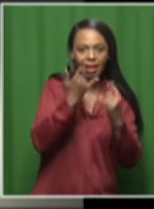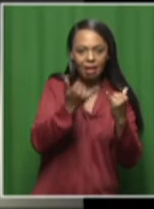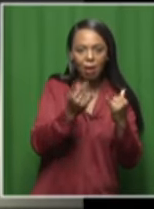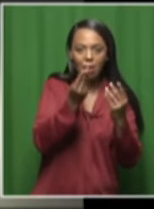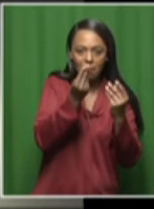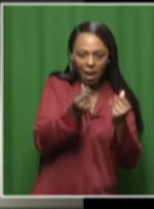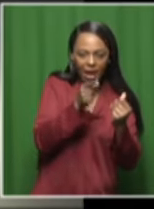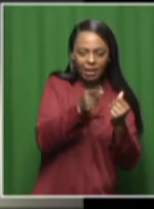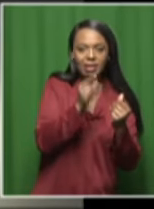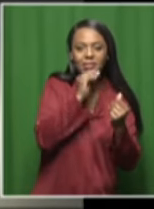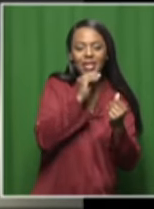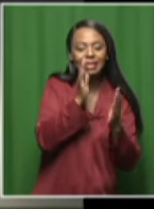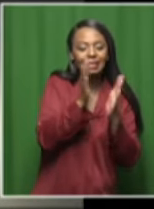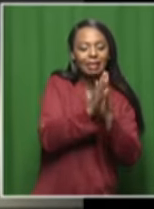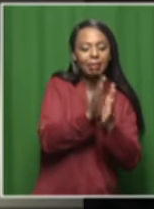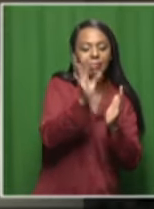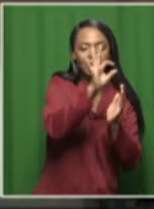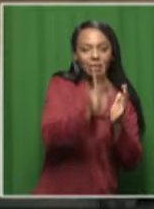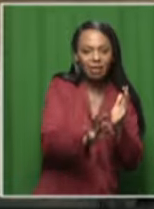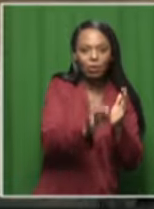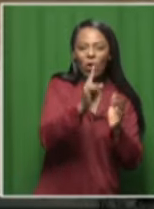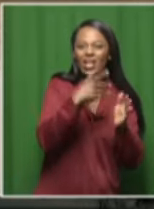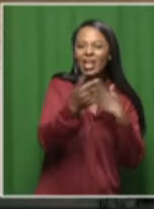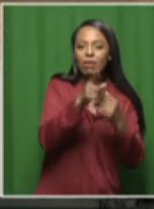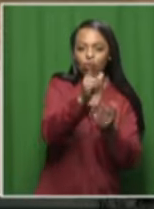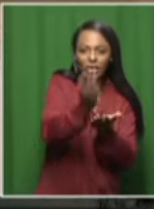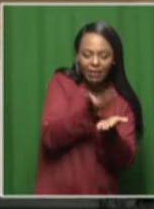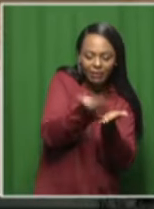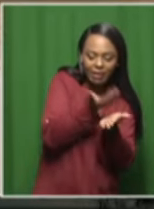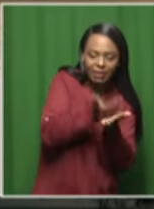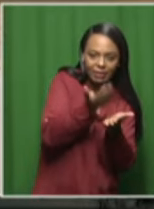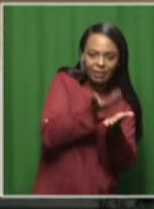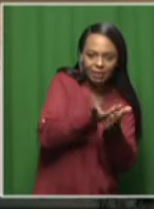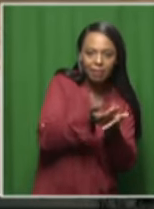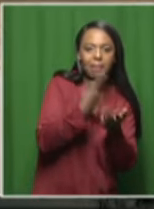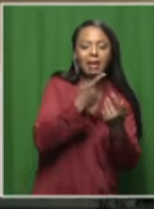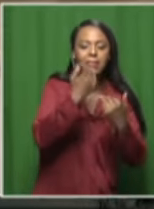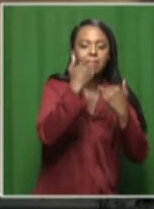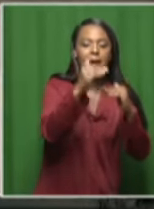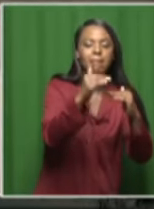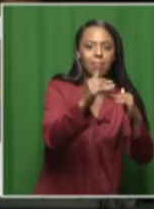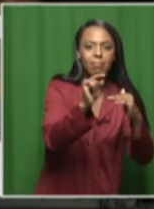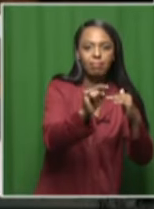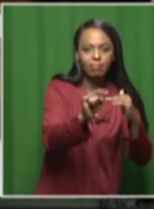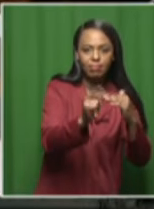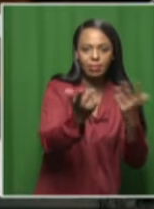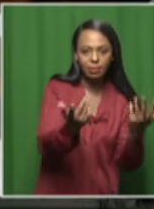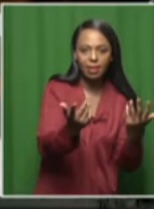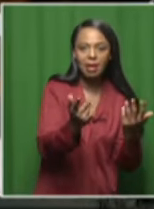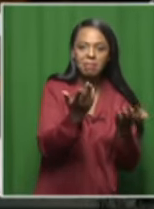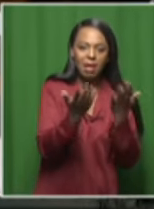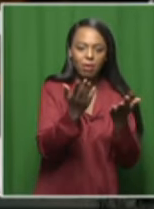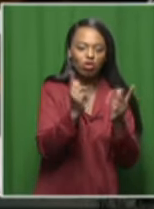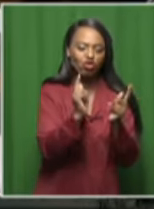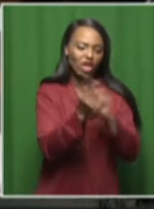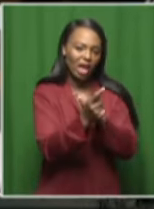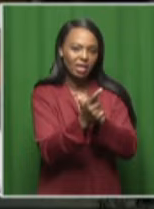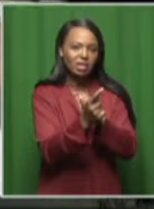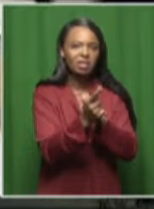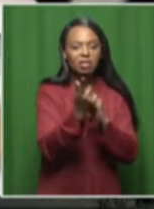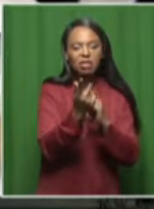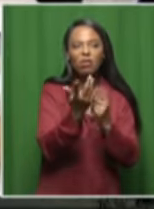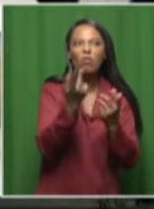So it will only be 10% of whatever you've saved and capped to a maximum. And that maximum might still change in terms of the